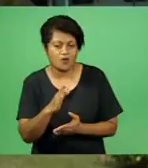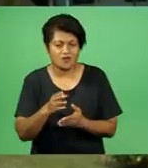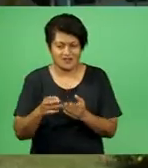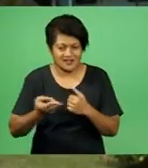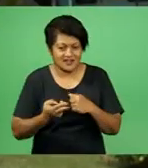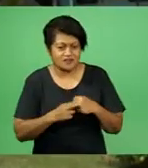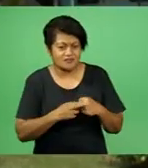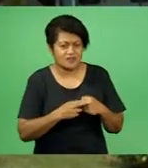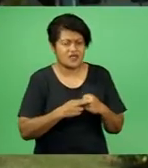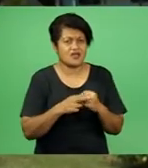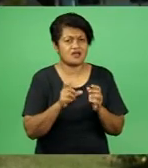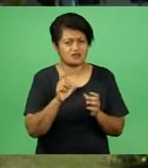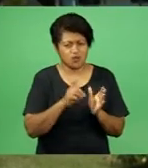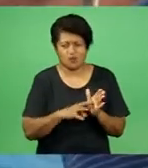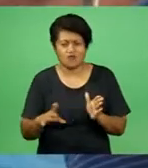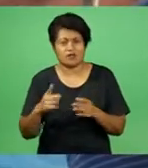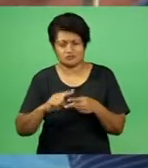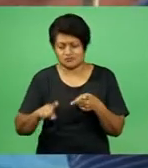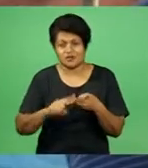Dakaunrobe, Bua and Maduata.